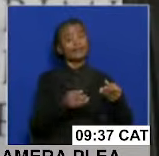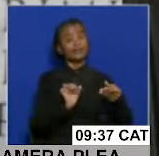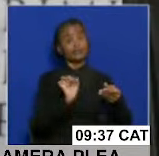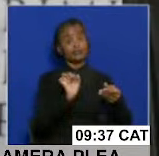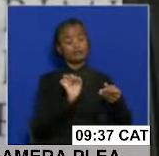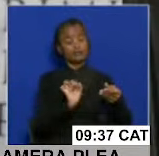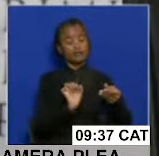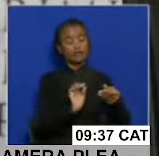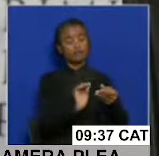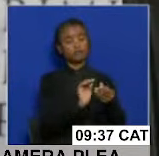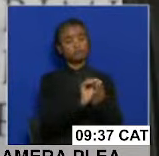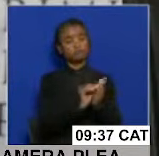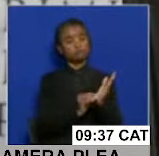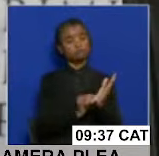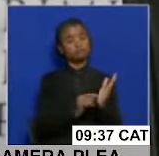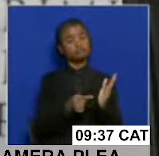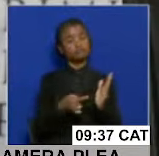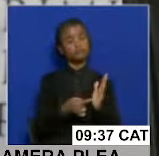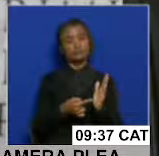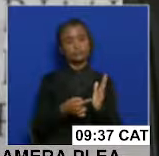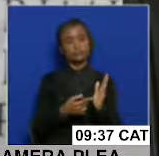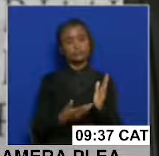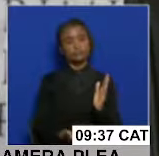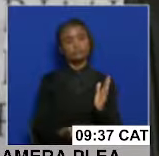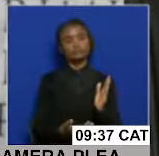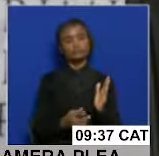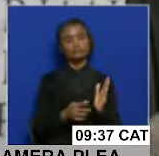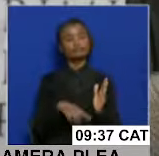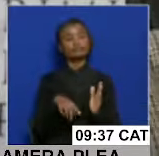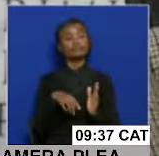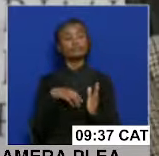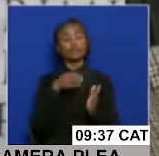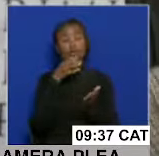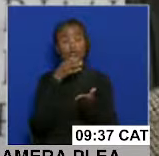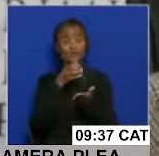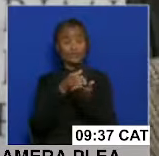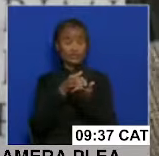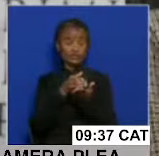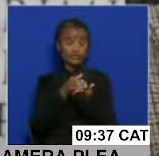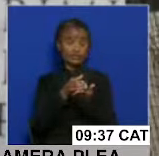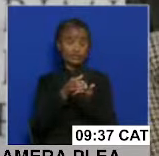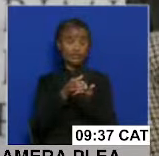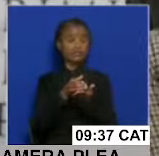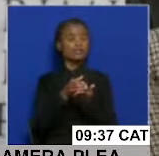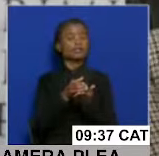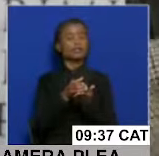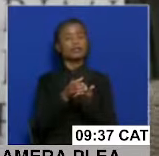behind the tab, is confirmation by the